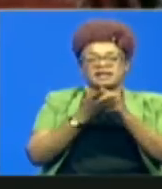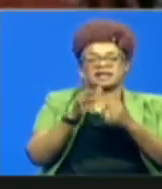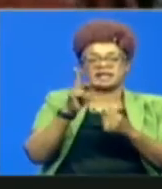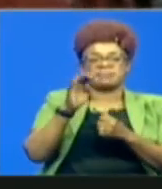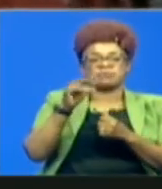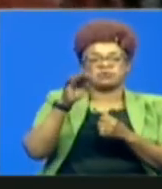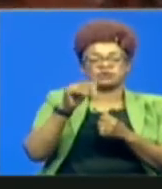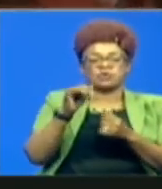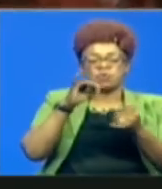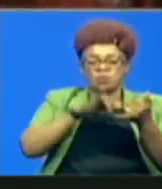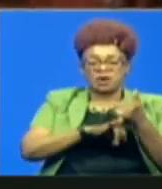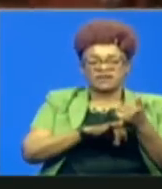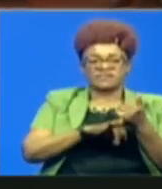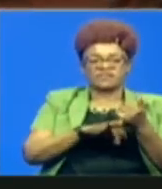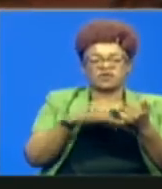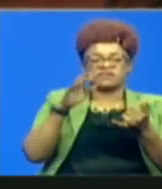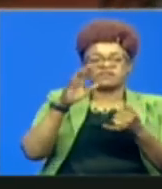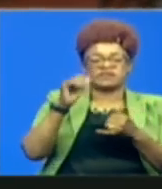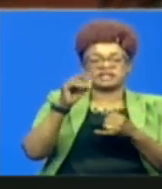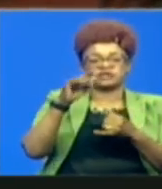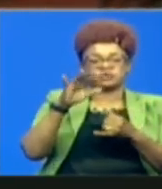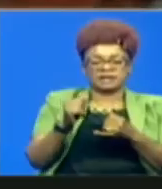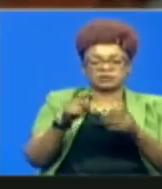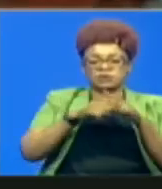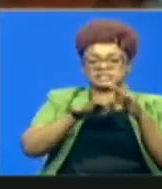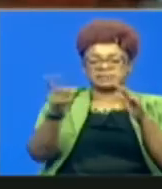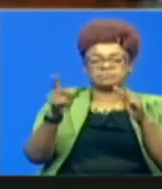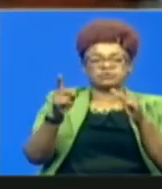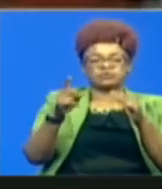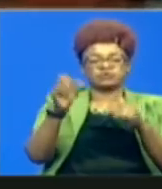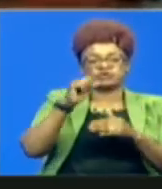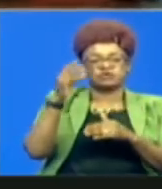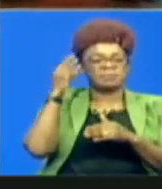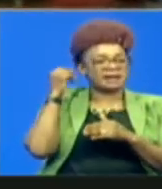wife of attacker Ali Gishunge, to escape to Somalia.